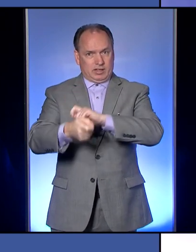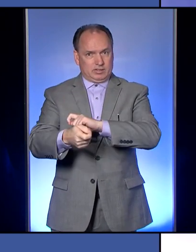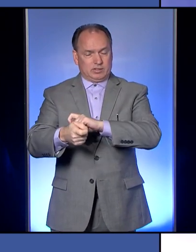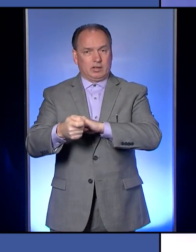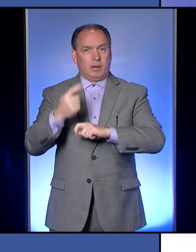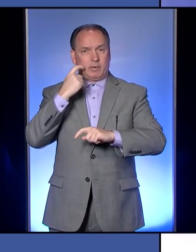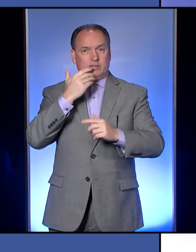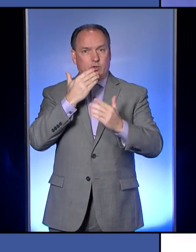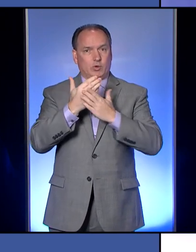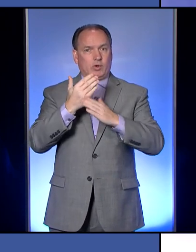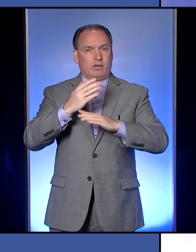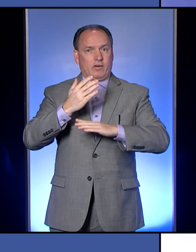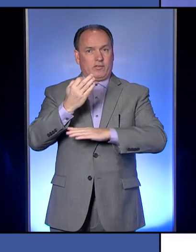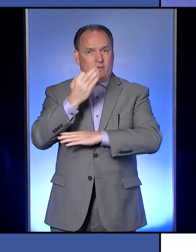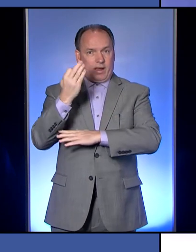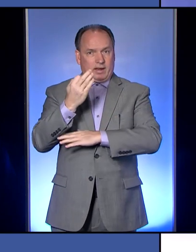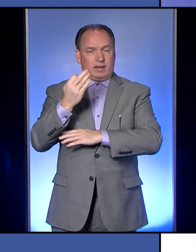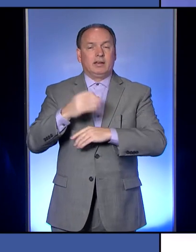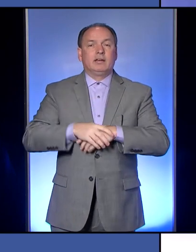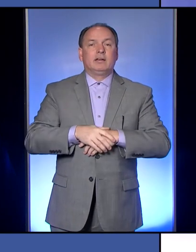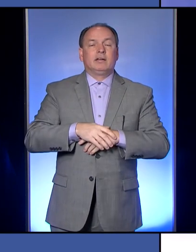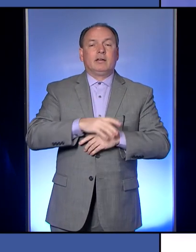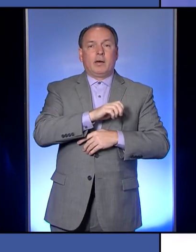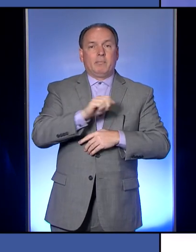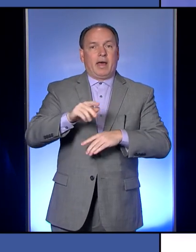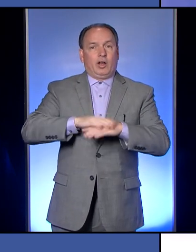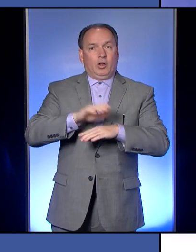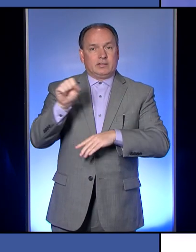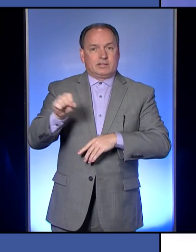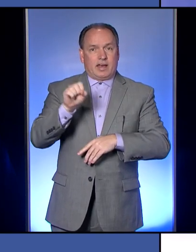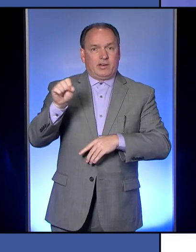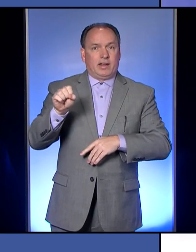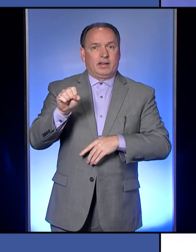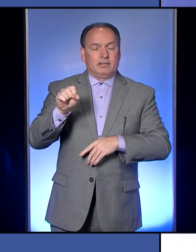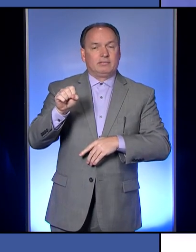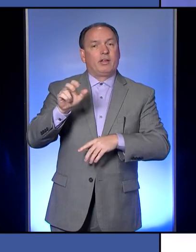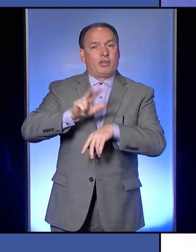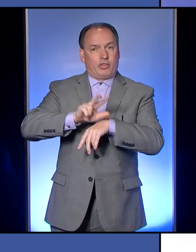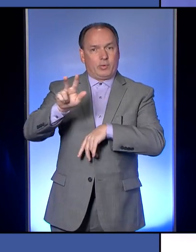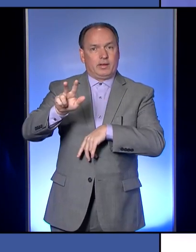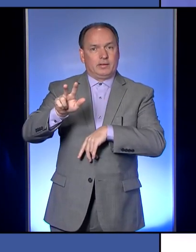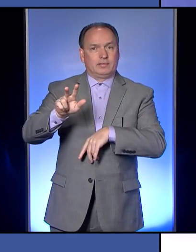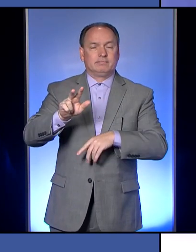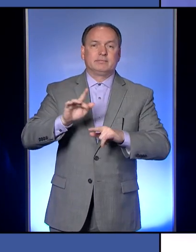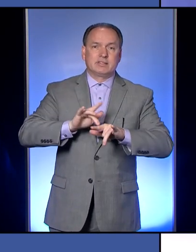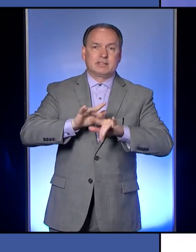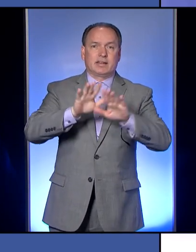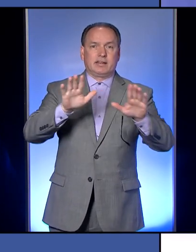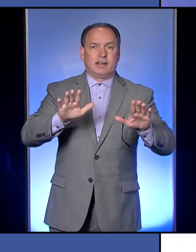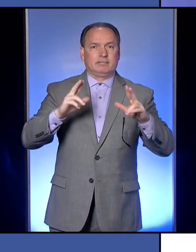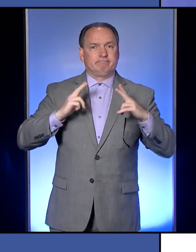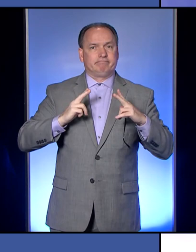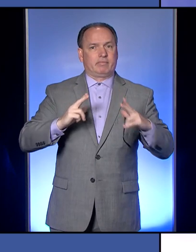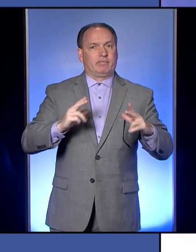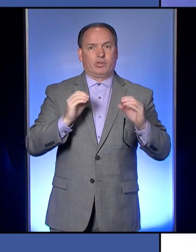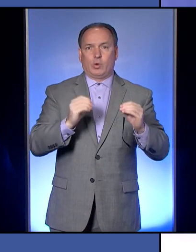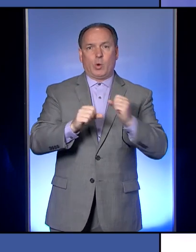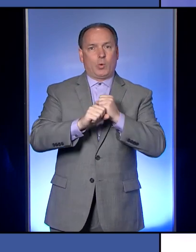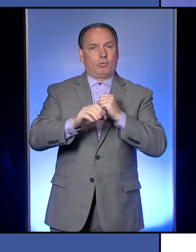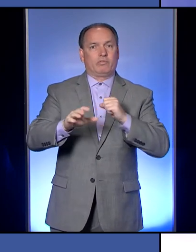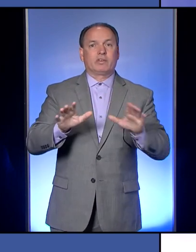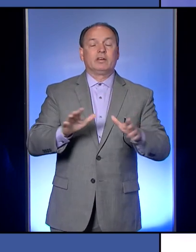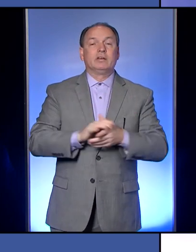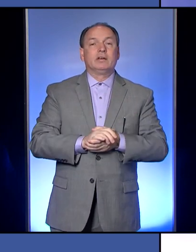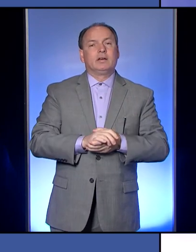Friday. We'll be back Saturday at 3 p.m. and Sunday we will have no briefing. We will resume